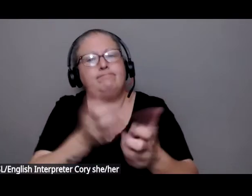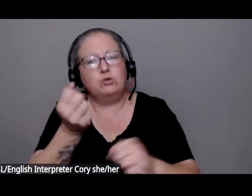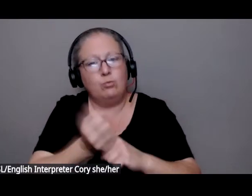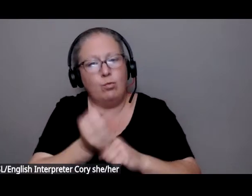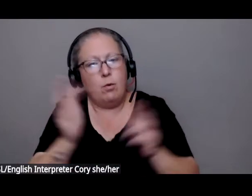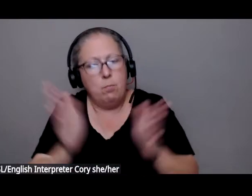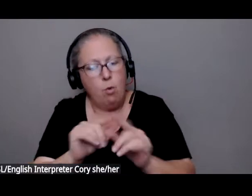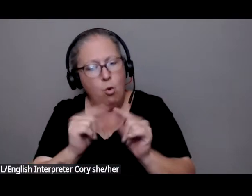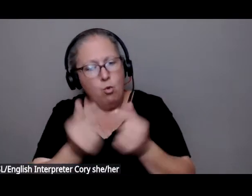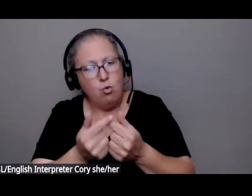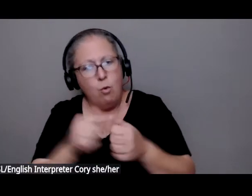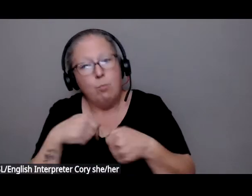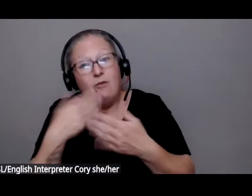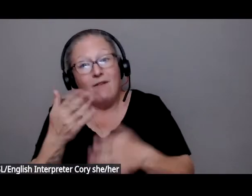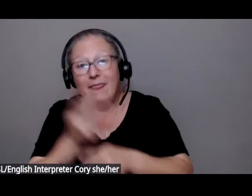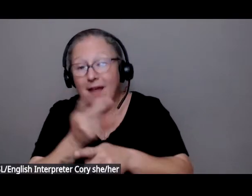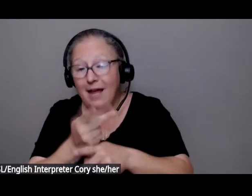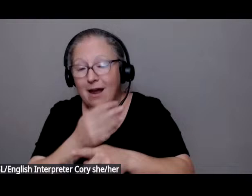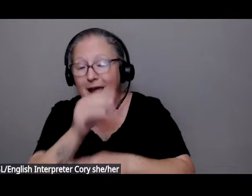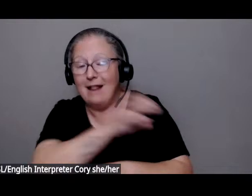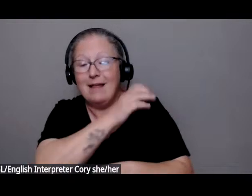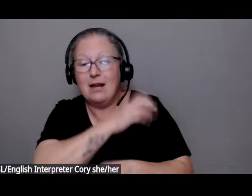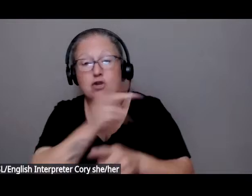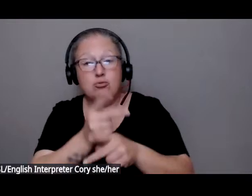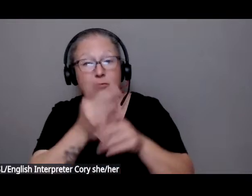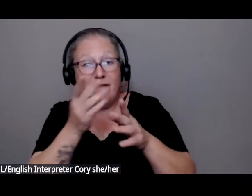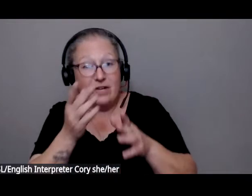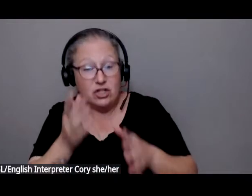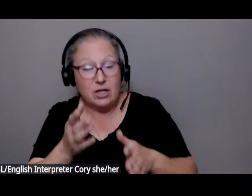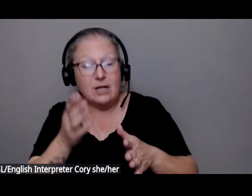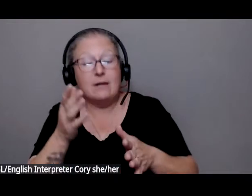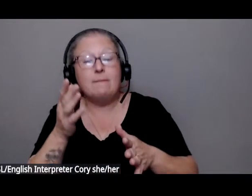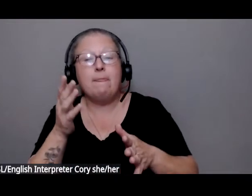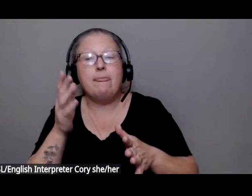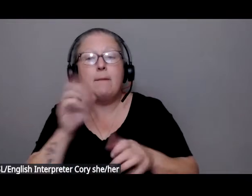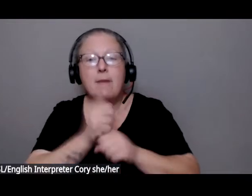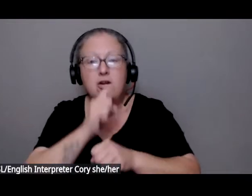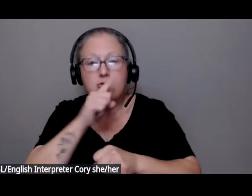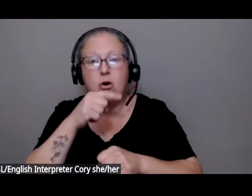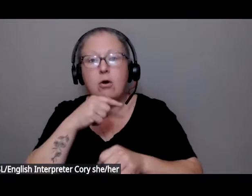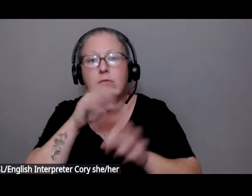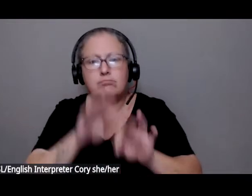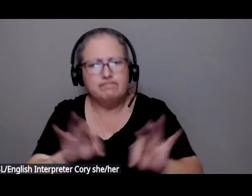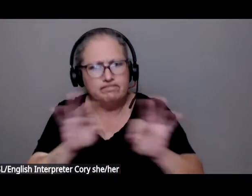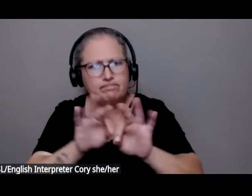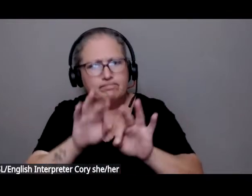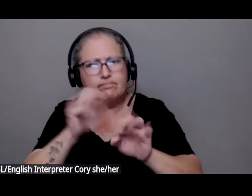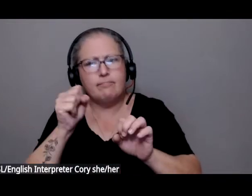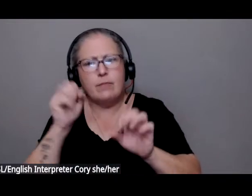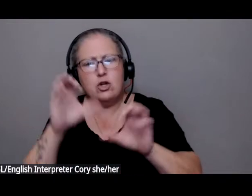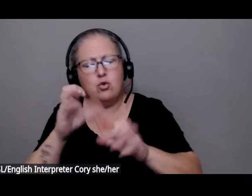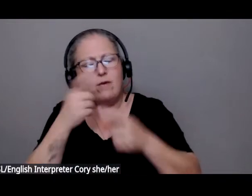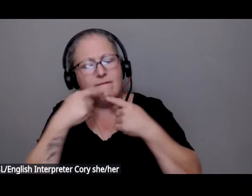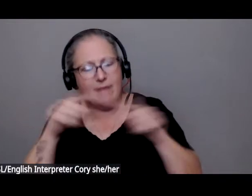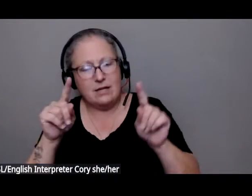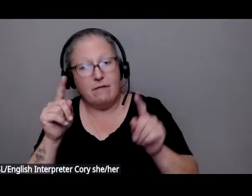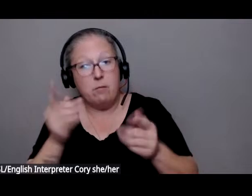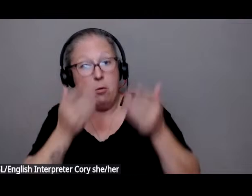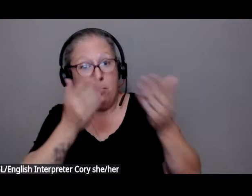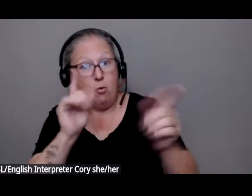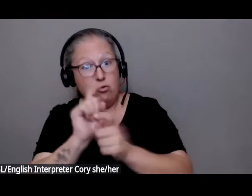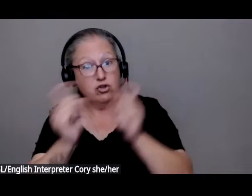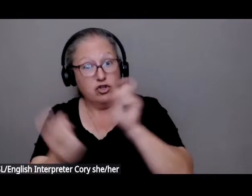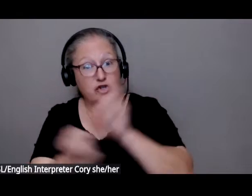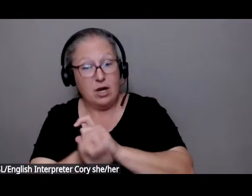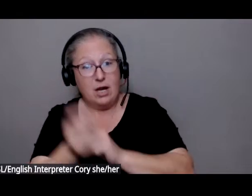group of us provides that care, and clinical supervision is essential to ensure we're equipped and grounded to do so effectively. With the proposed change,